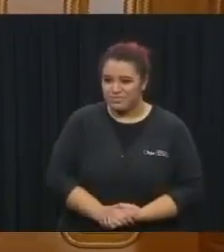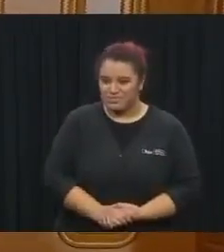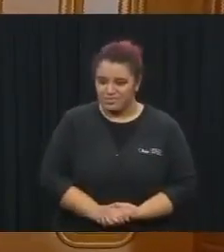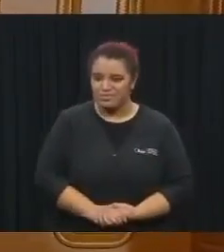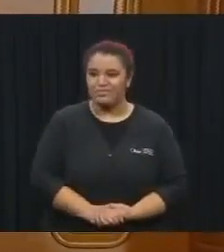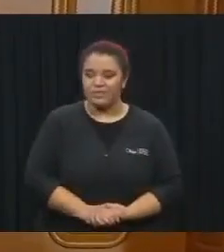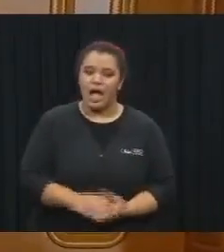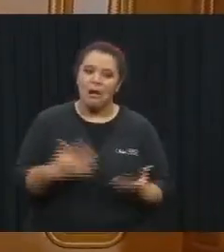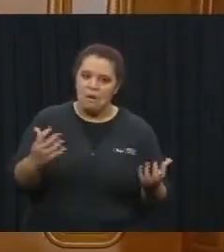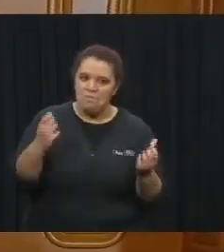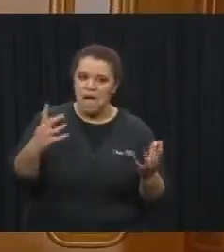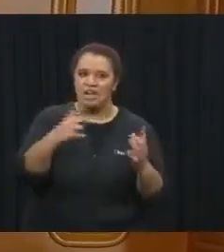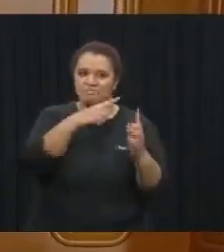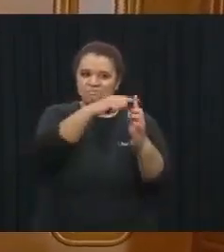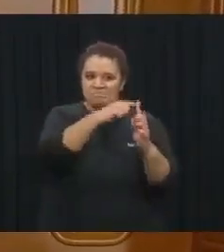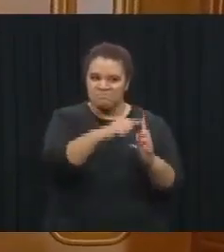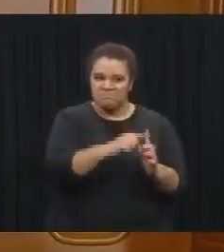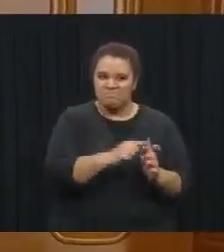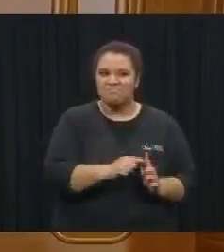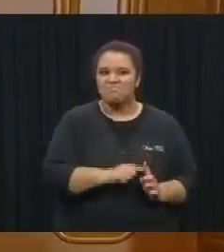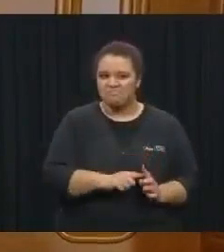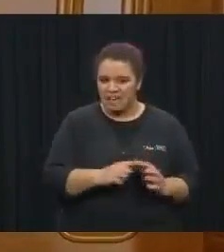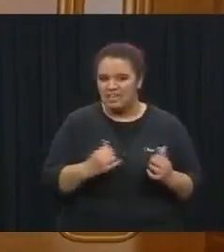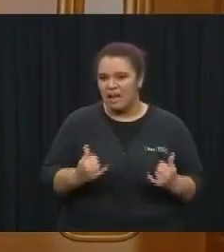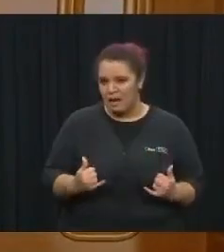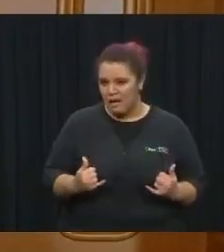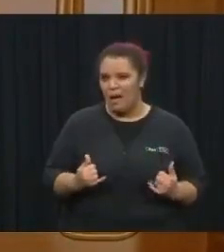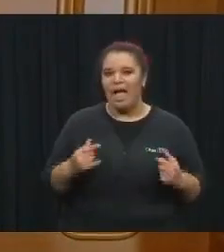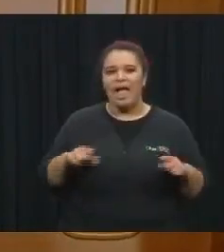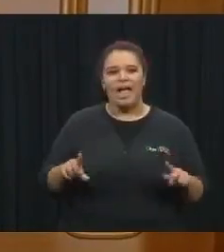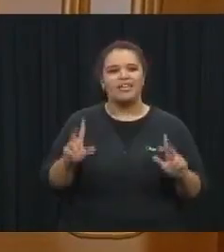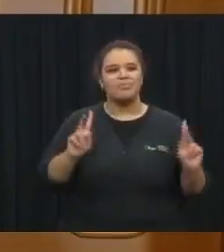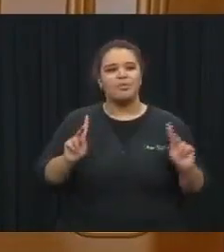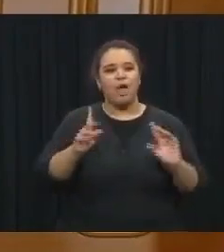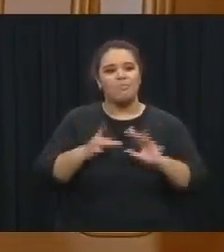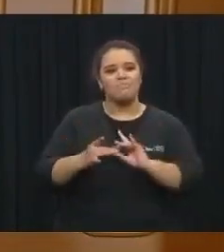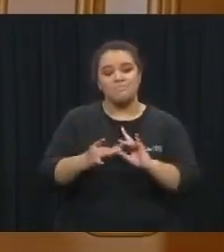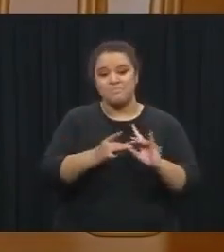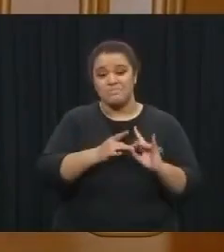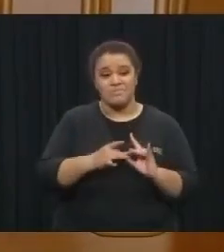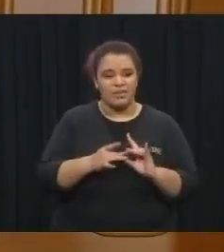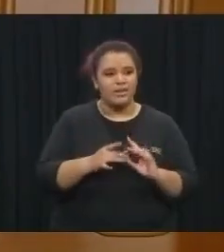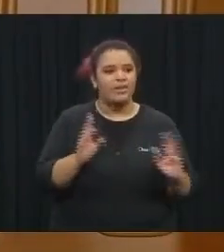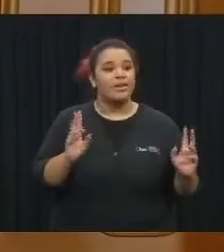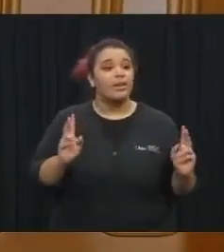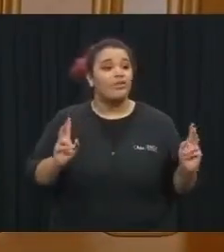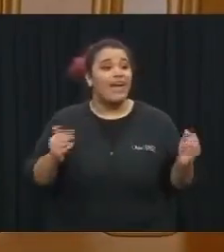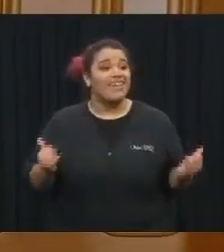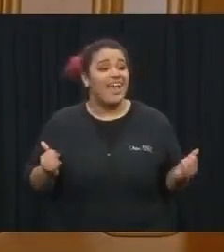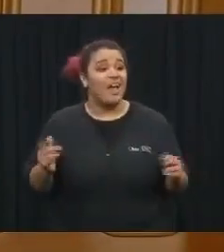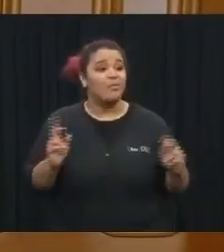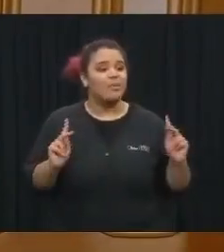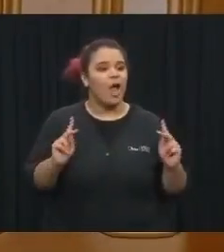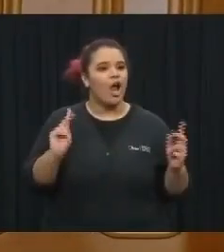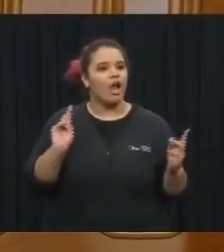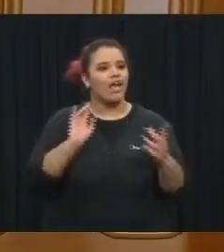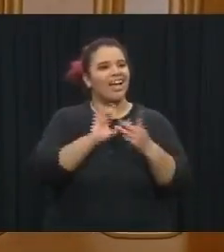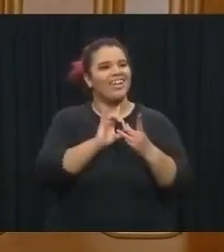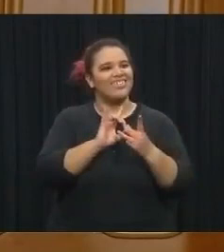there are a lot of good things that are occurring as people come together. People are reconnecting. My son,